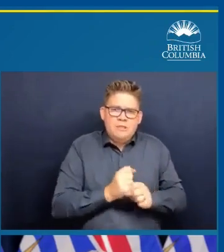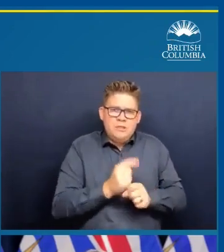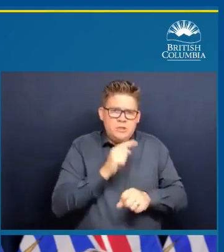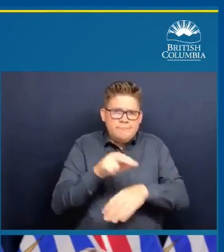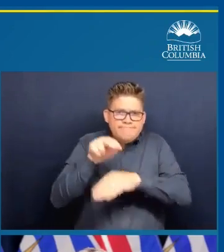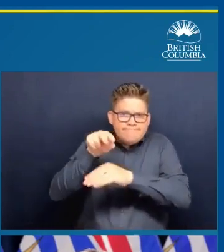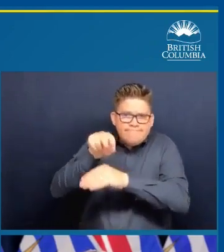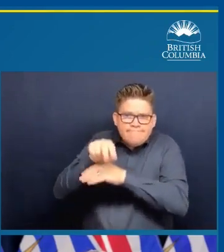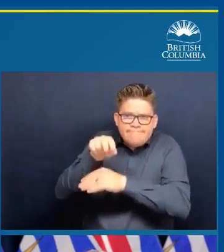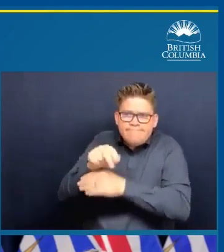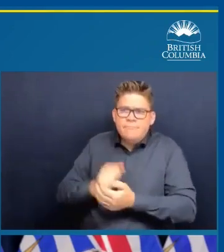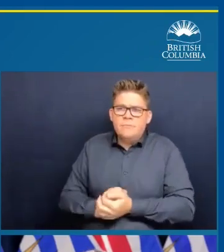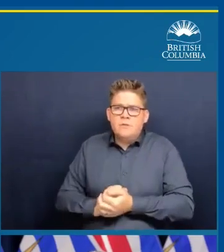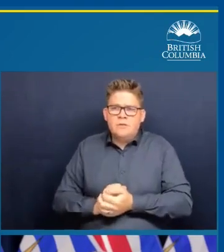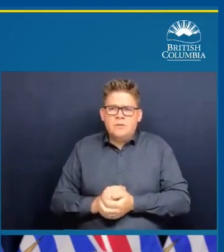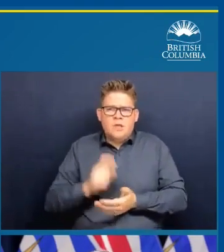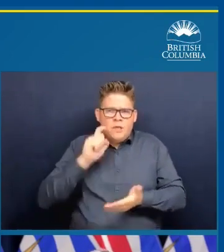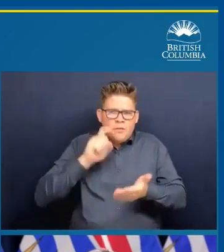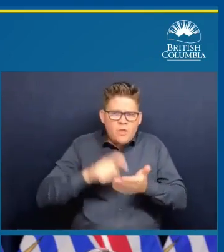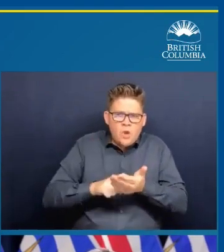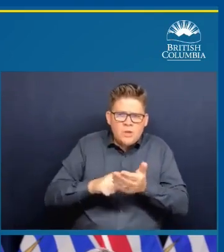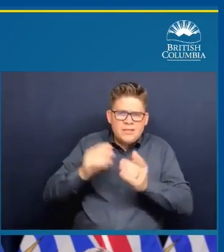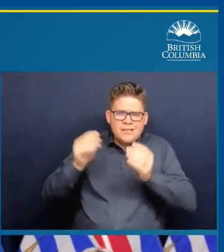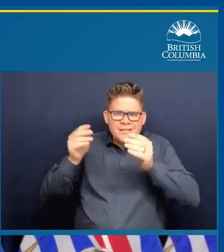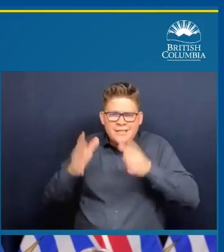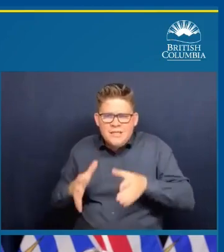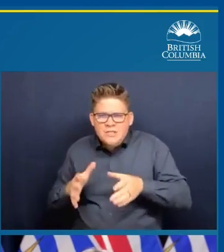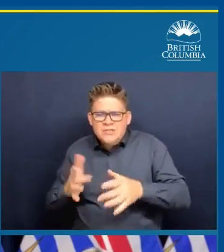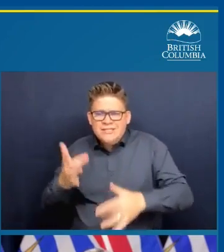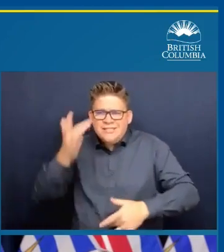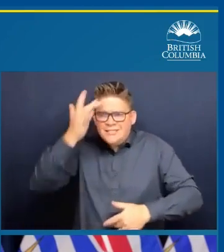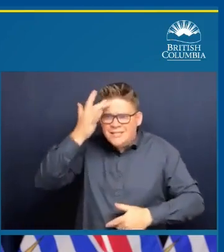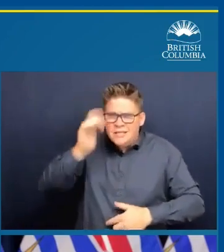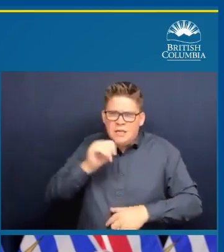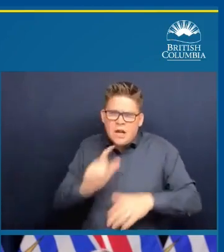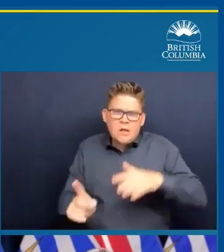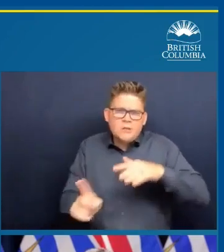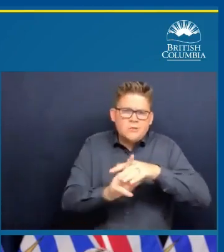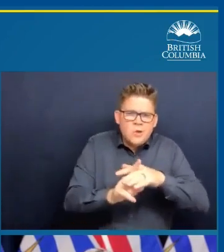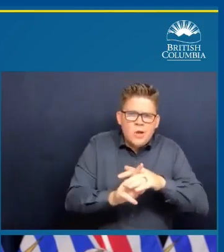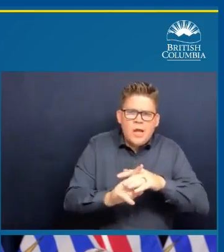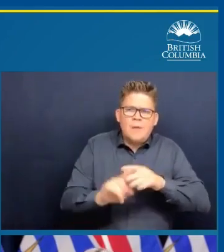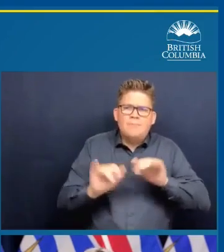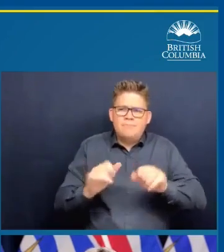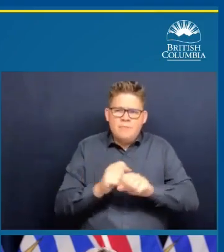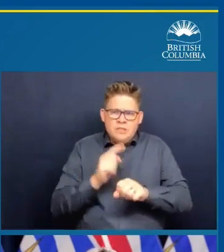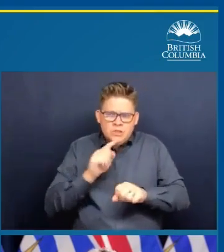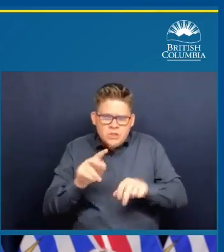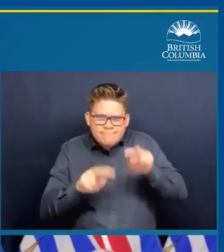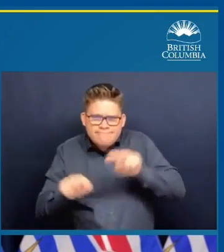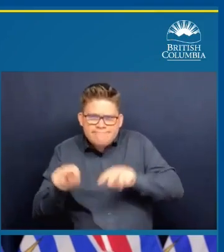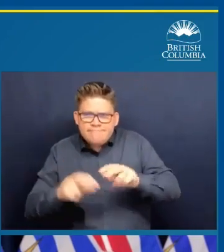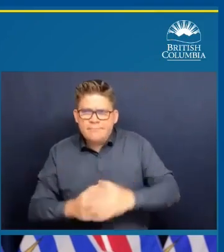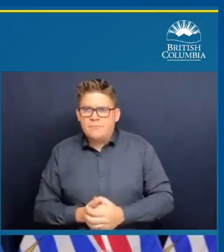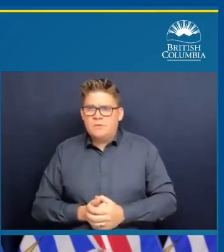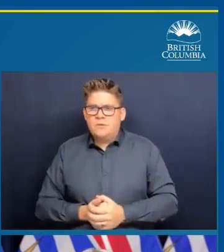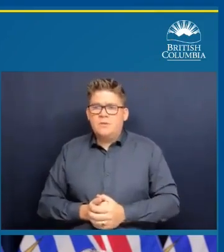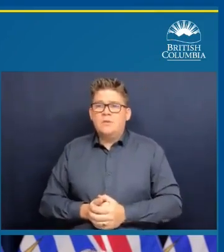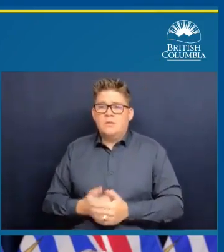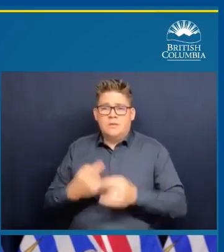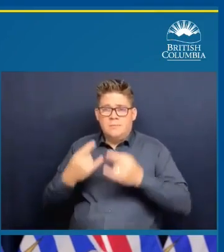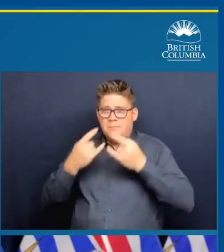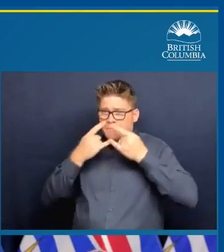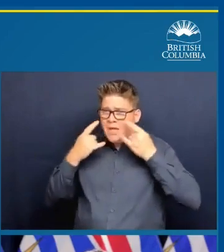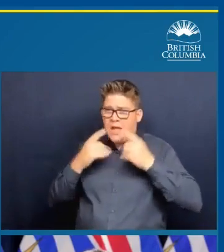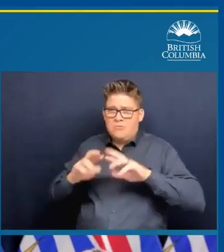schools remain a supportive, inclusive environments where masks are available in every class and where it is accepted